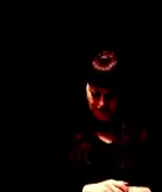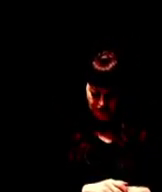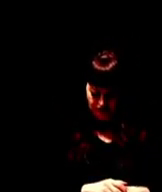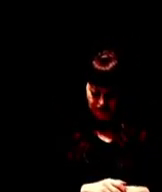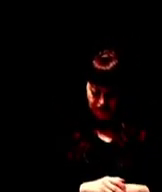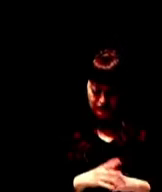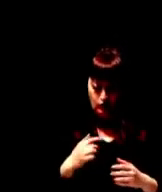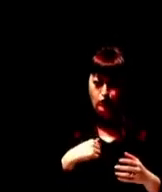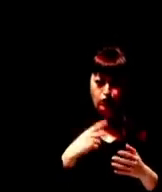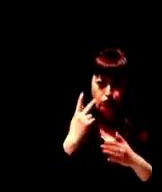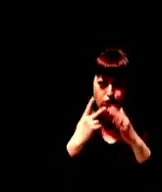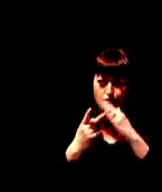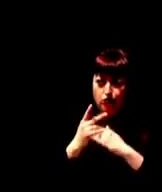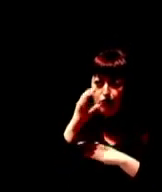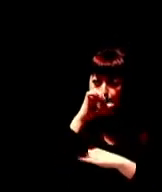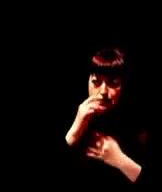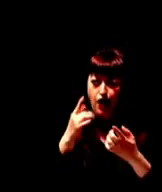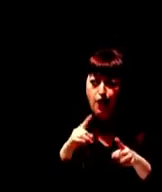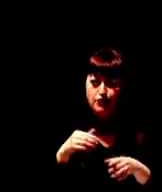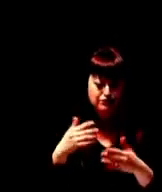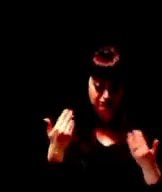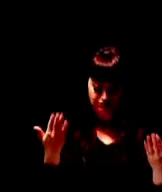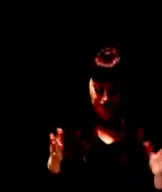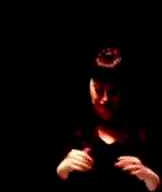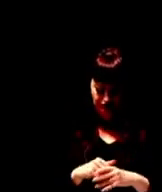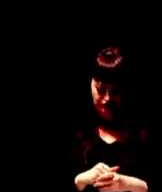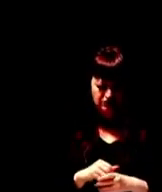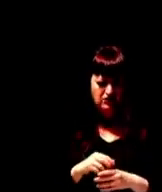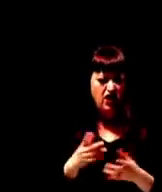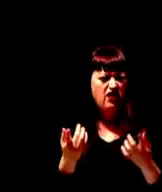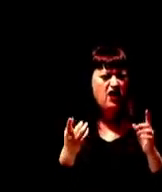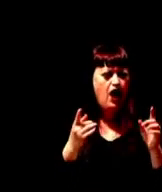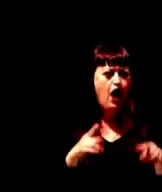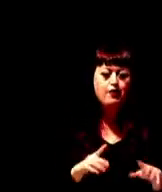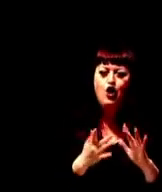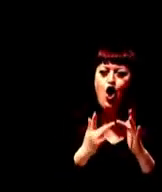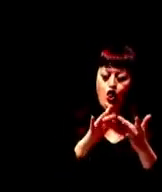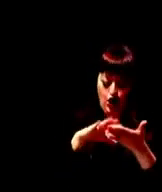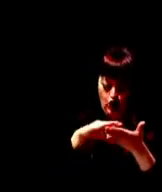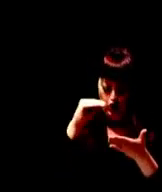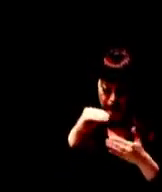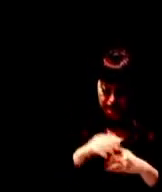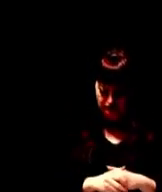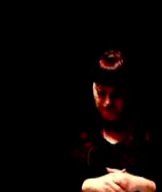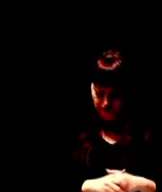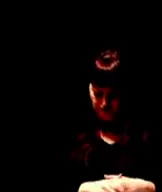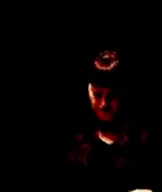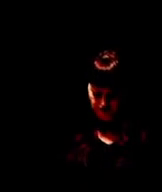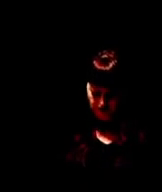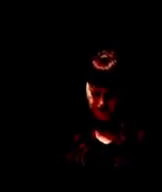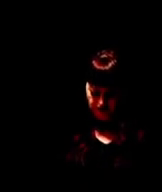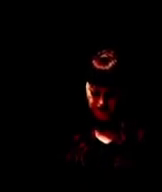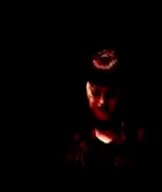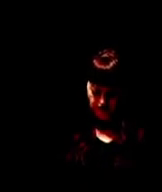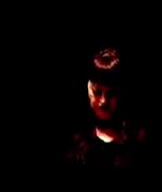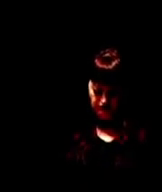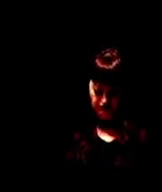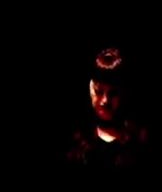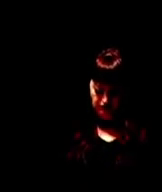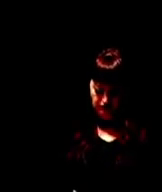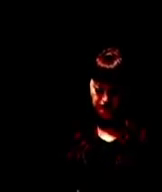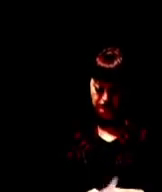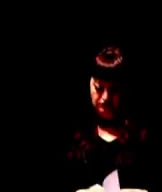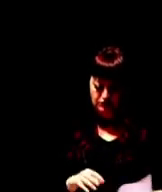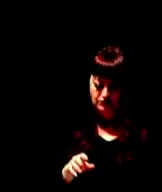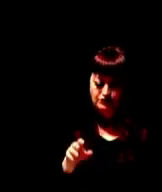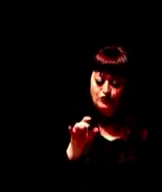going to happen next. Then we heard about online learning and later hybrid learning in the fall. But just like in middle